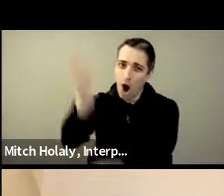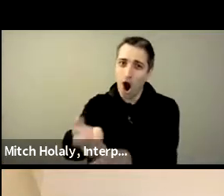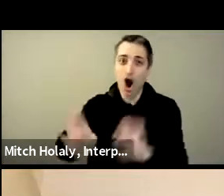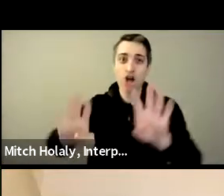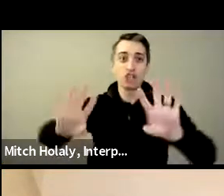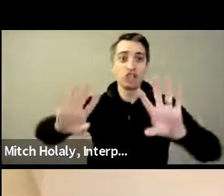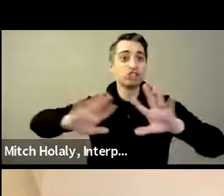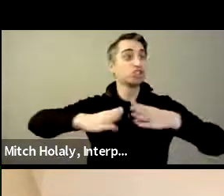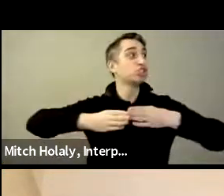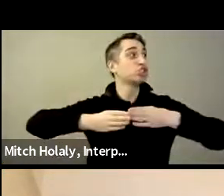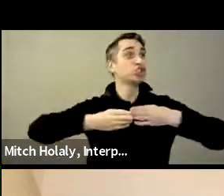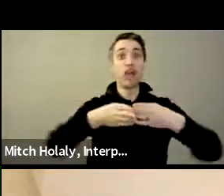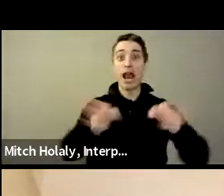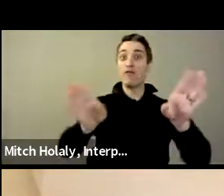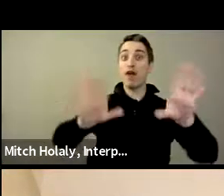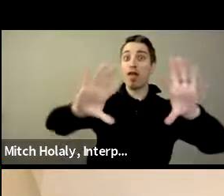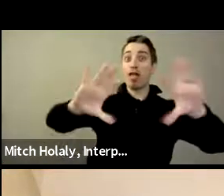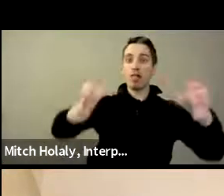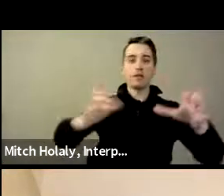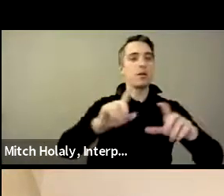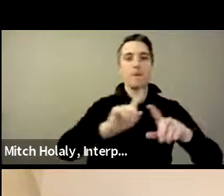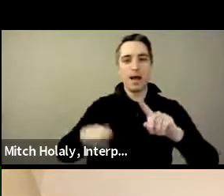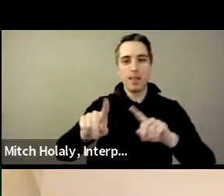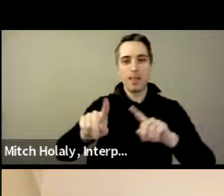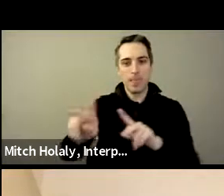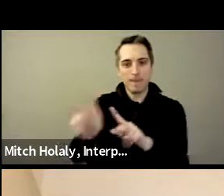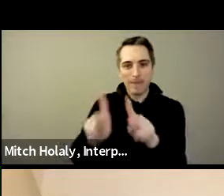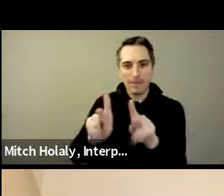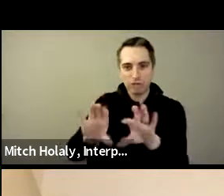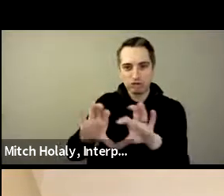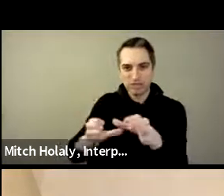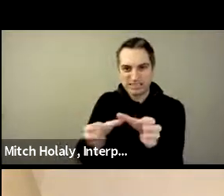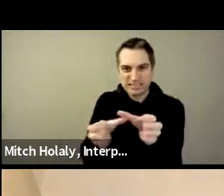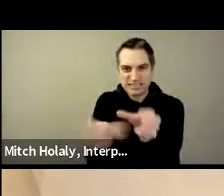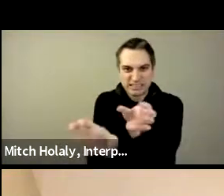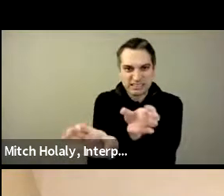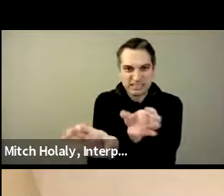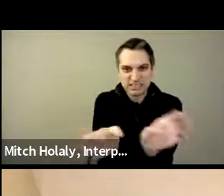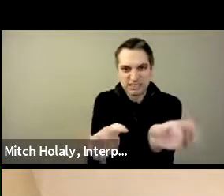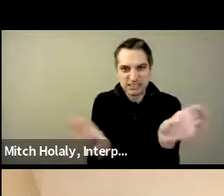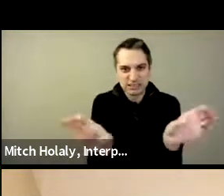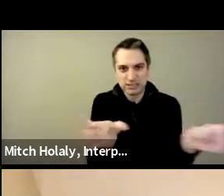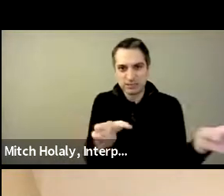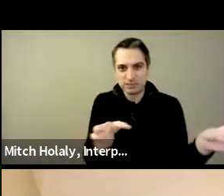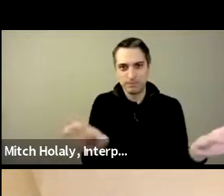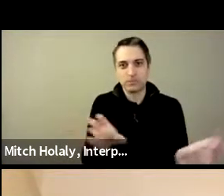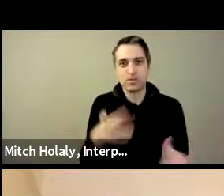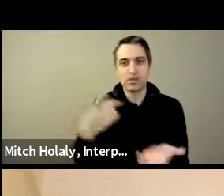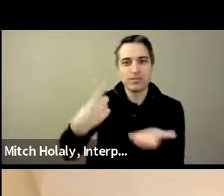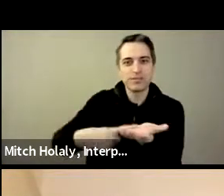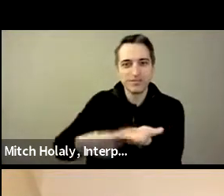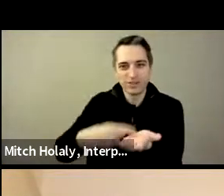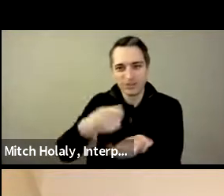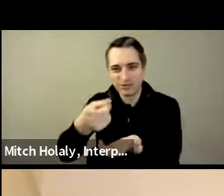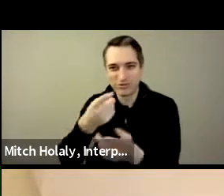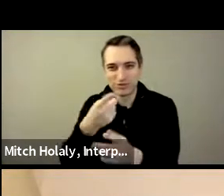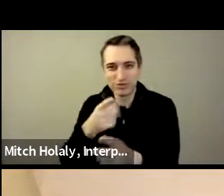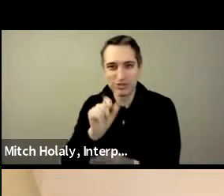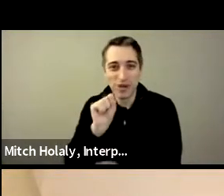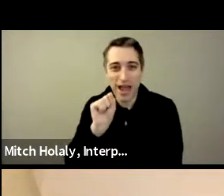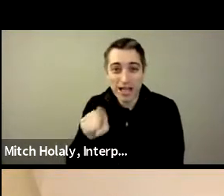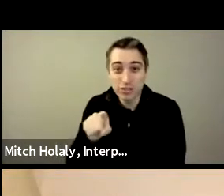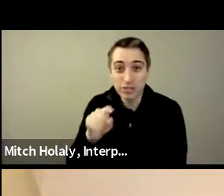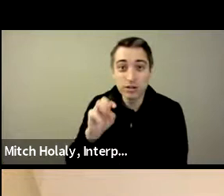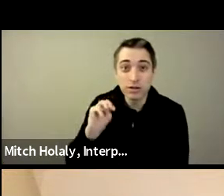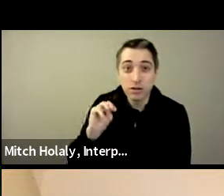those numbers when the fragment of the population is divided so heavily. You know, you talk about, you ask the question, you know, are